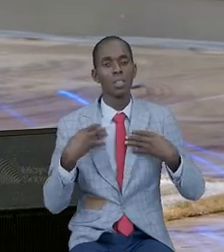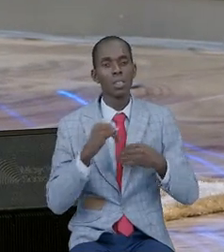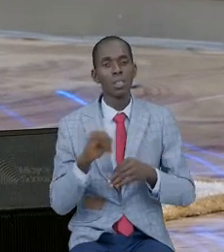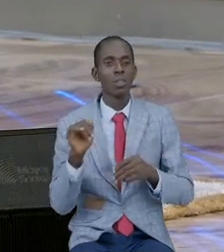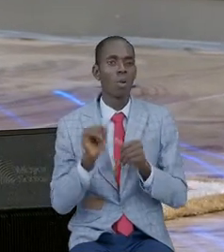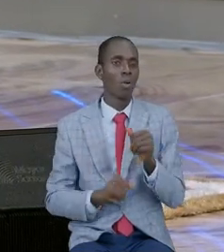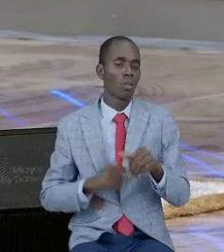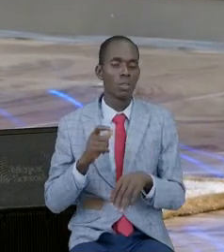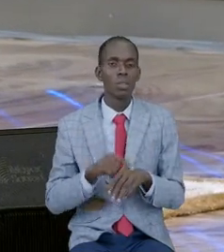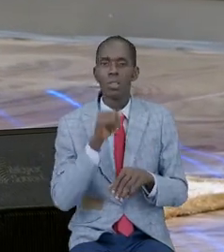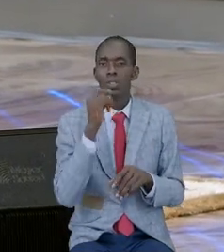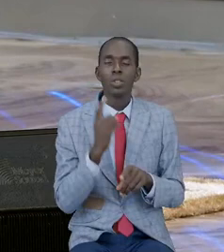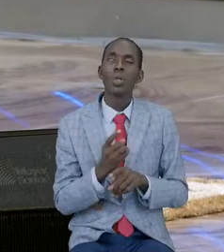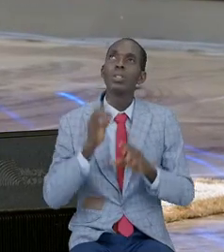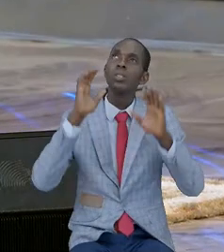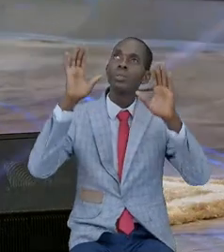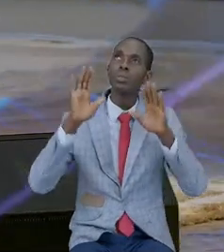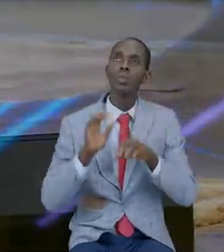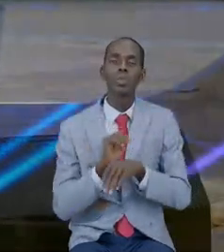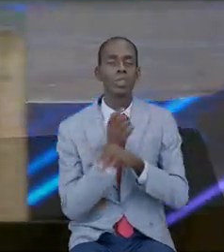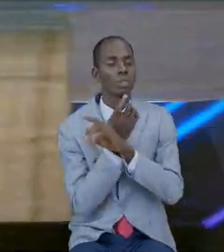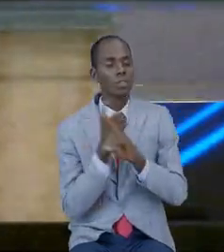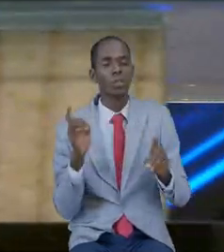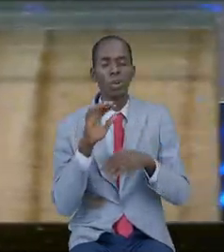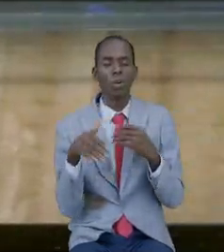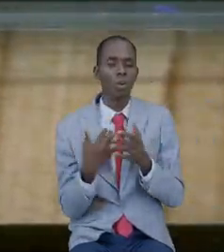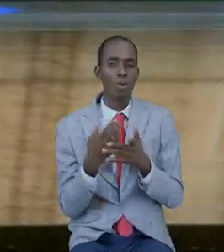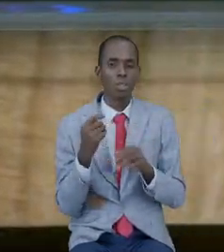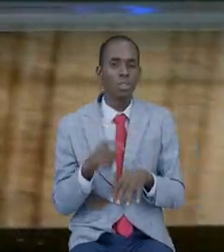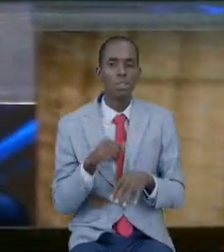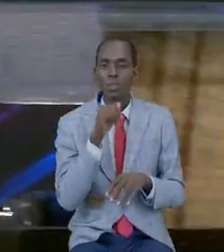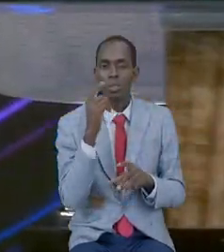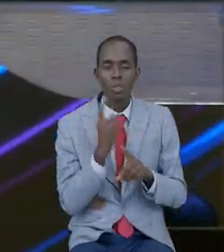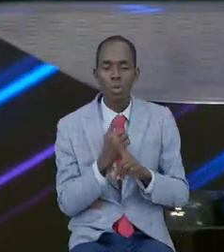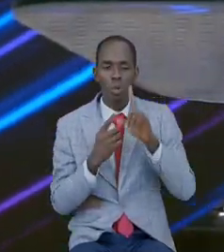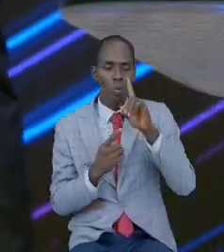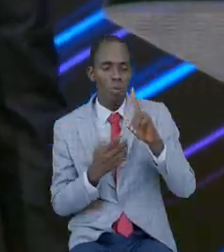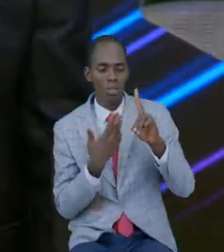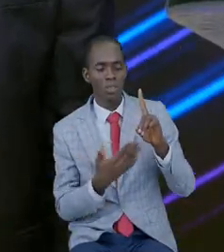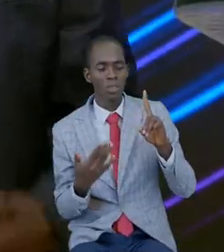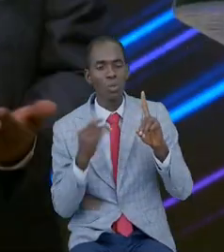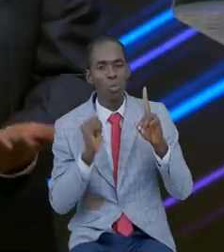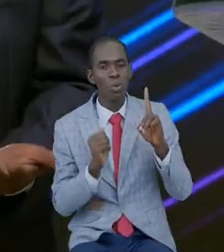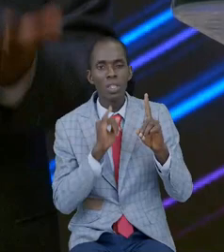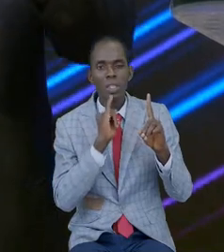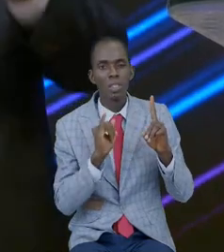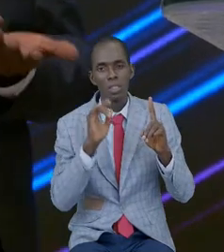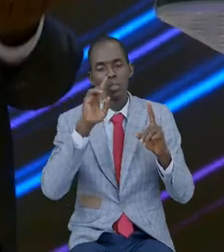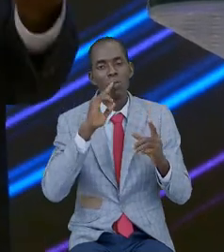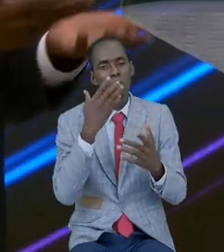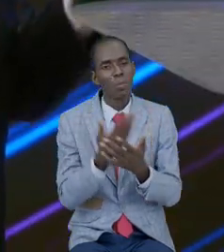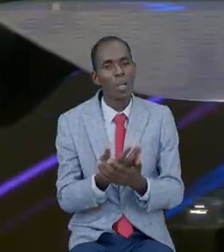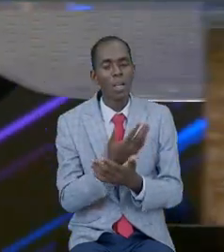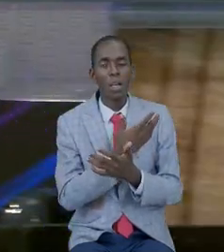deliverance miracle all the time not only wants insights and wonders all that no